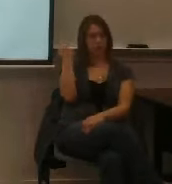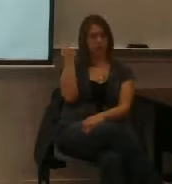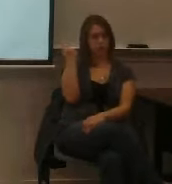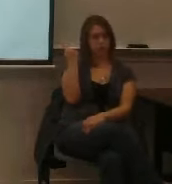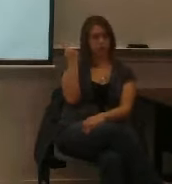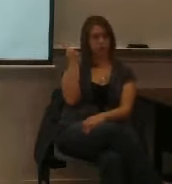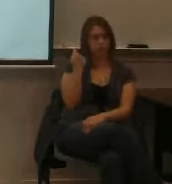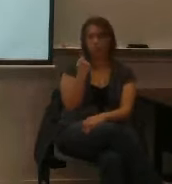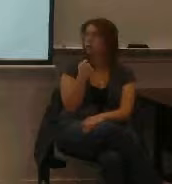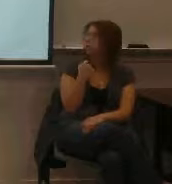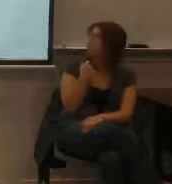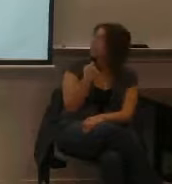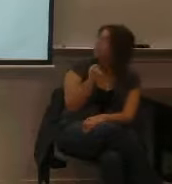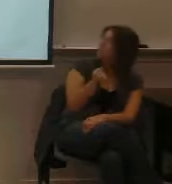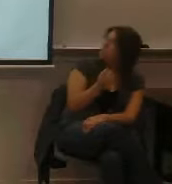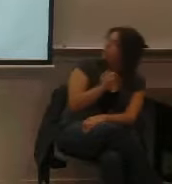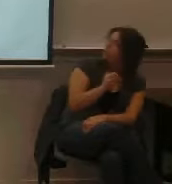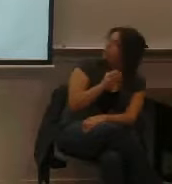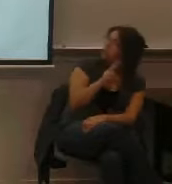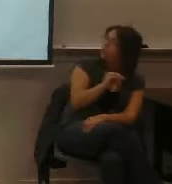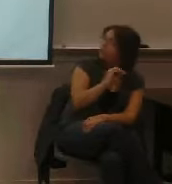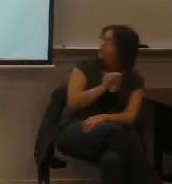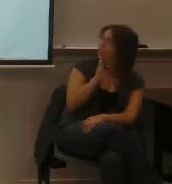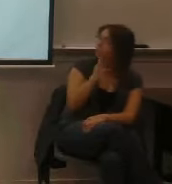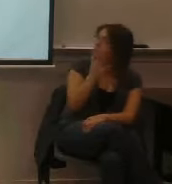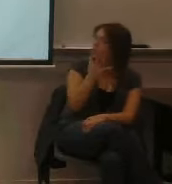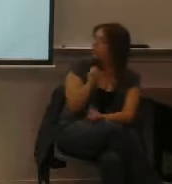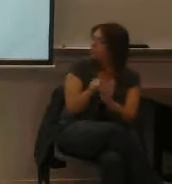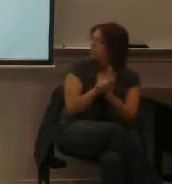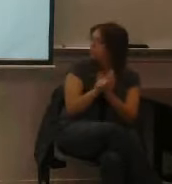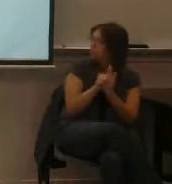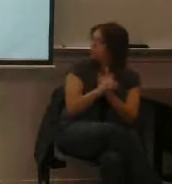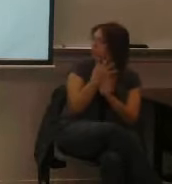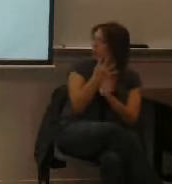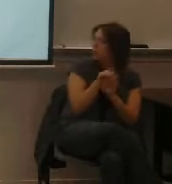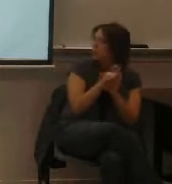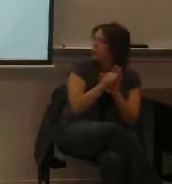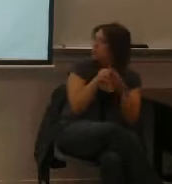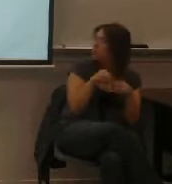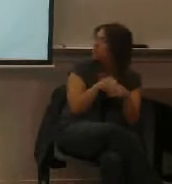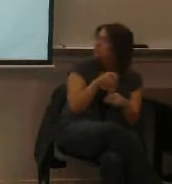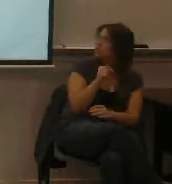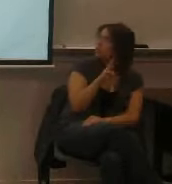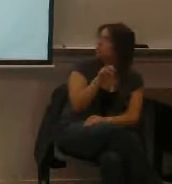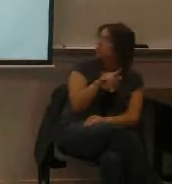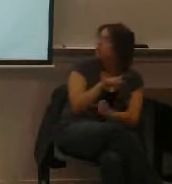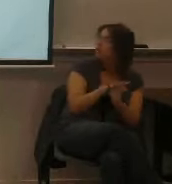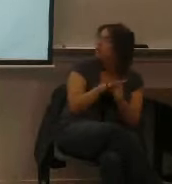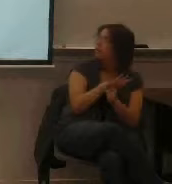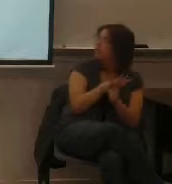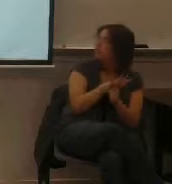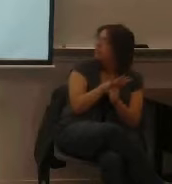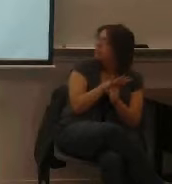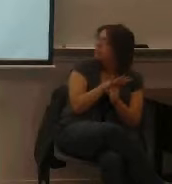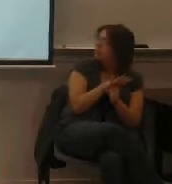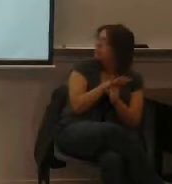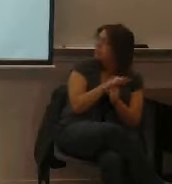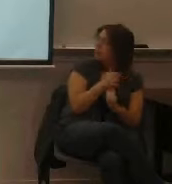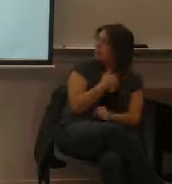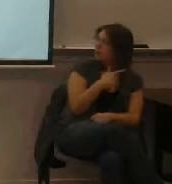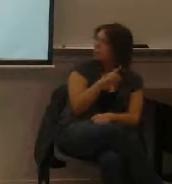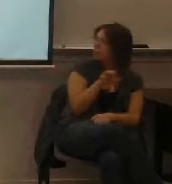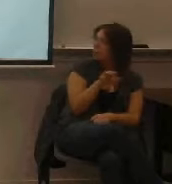samples would be, you know, 4 samples. So basically, 4 samples in the tropical areas